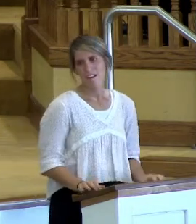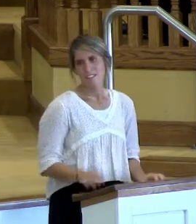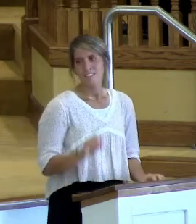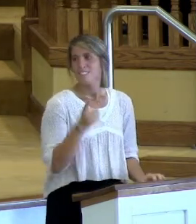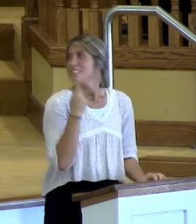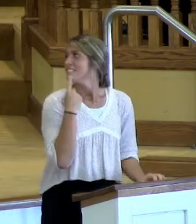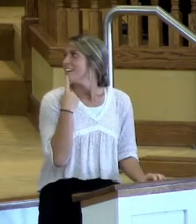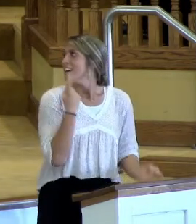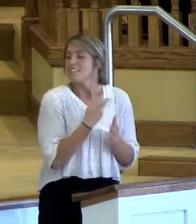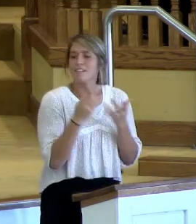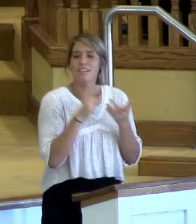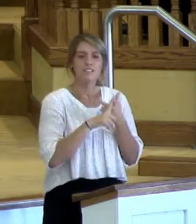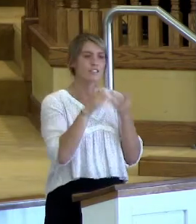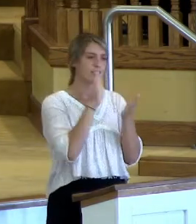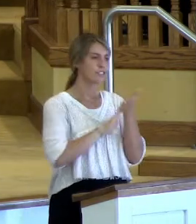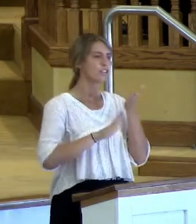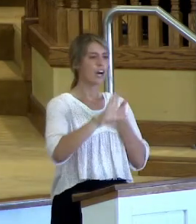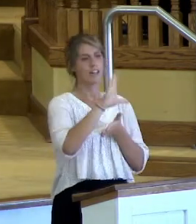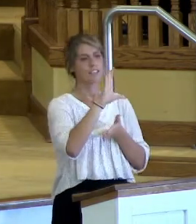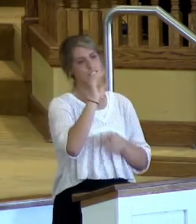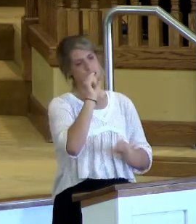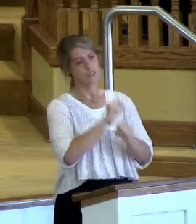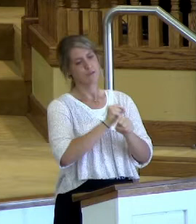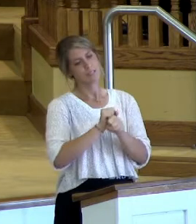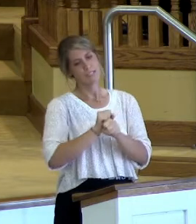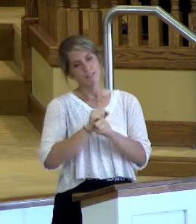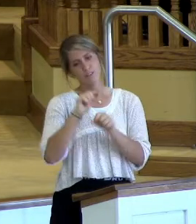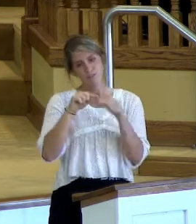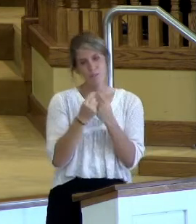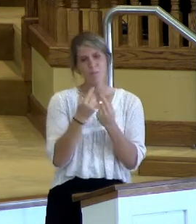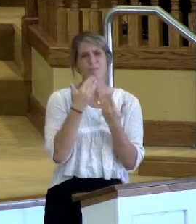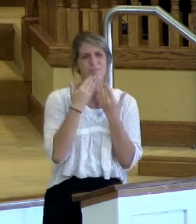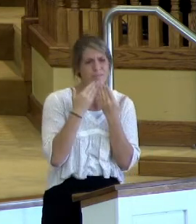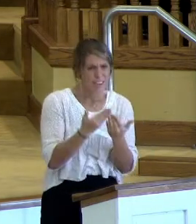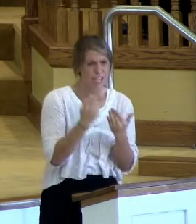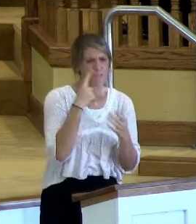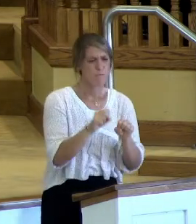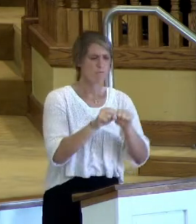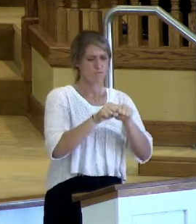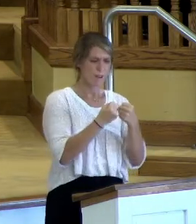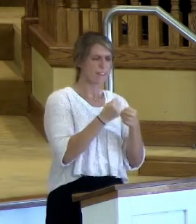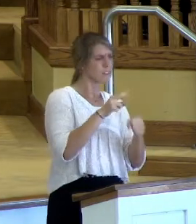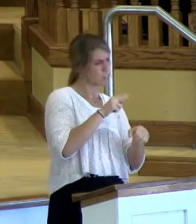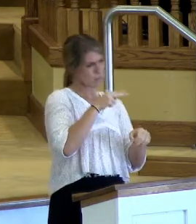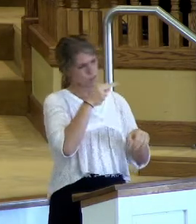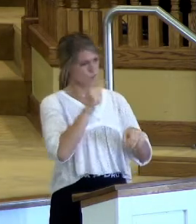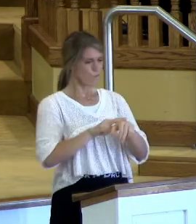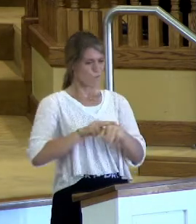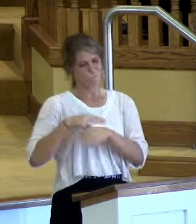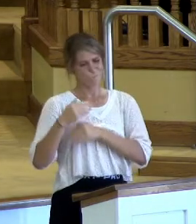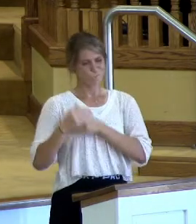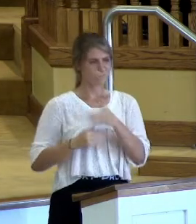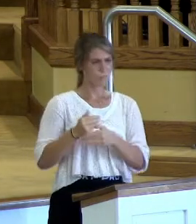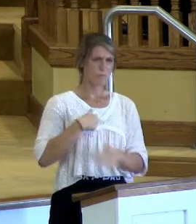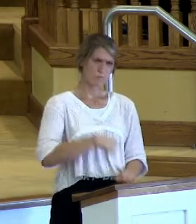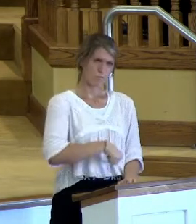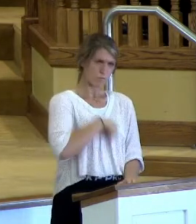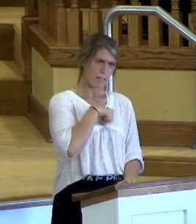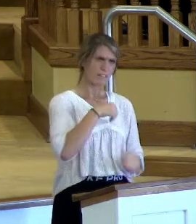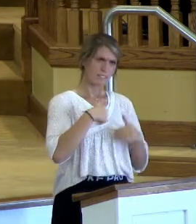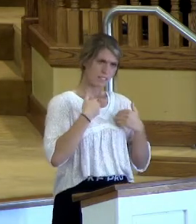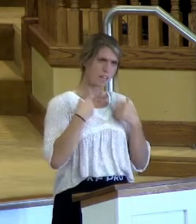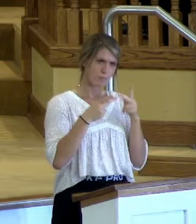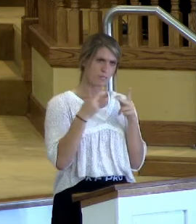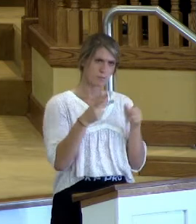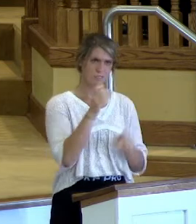Can I just say something to the college and career group right now? Thanks for breaking the norm. Thanks for breaking the trend. I'm proud of these young people,